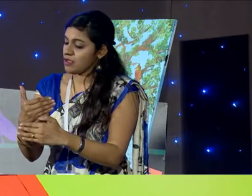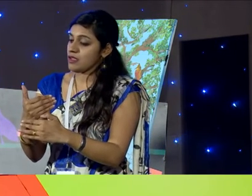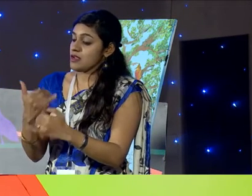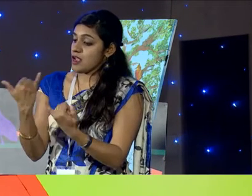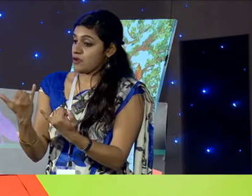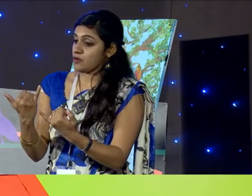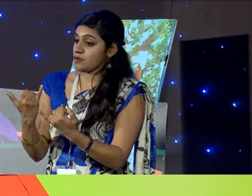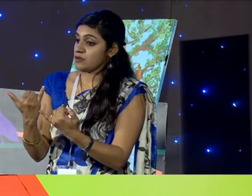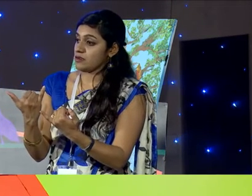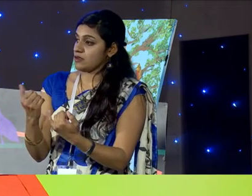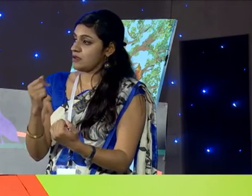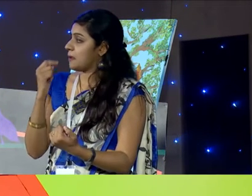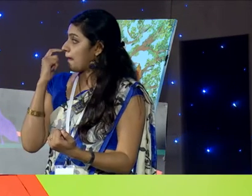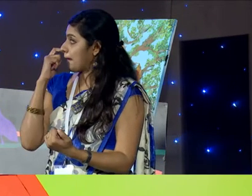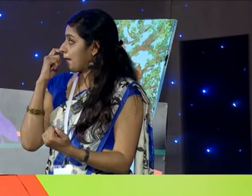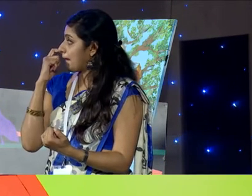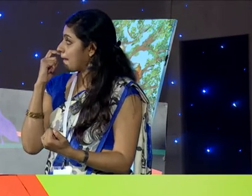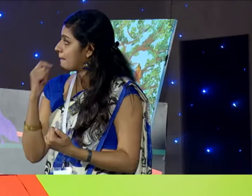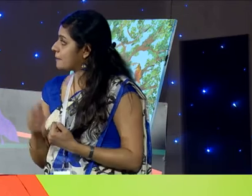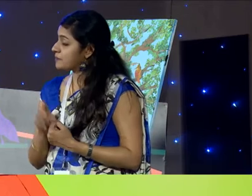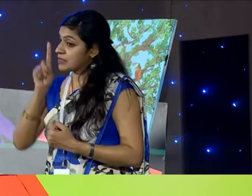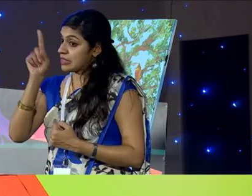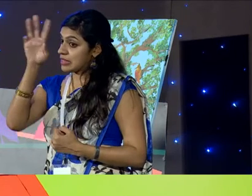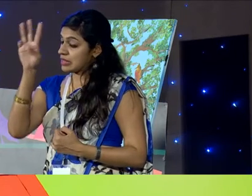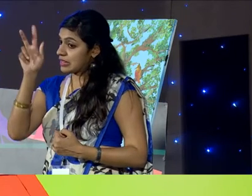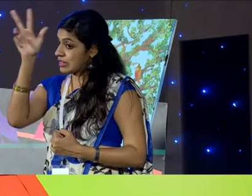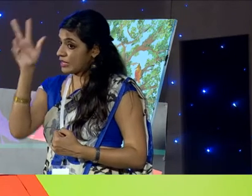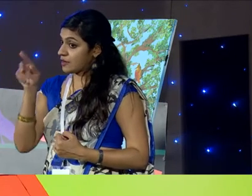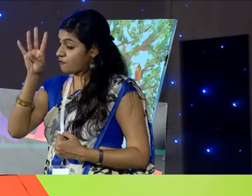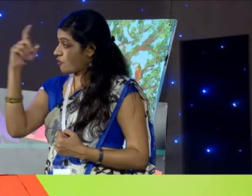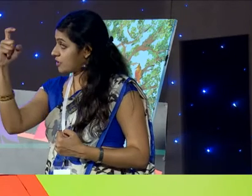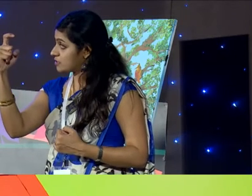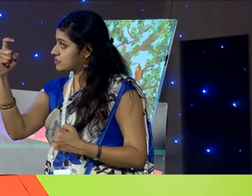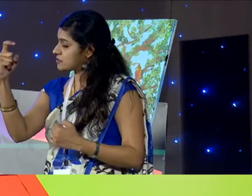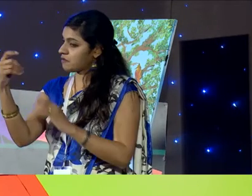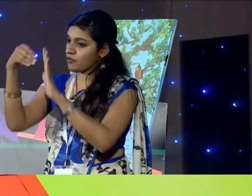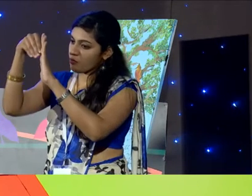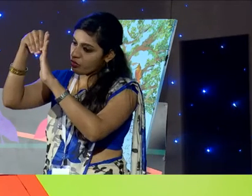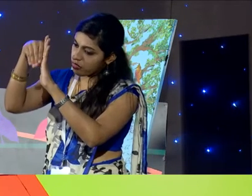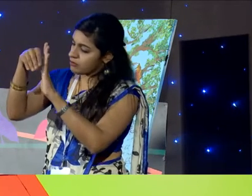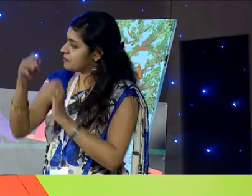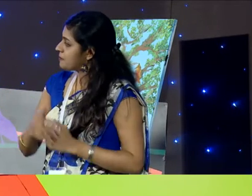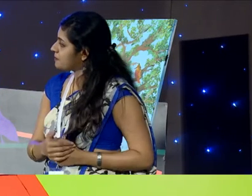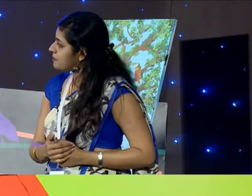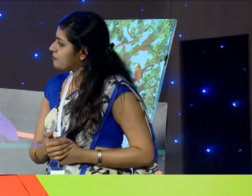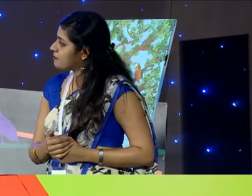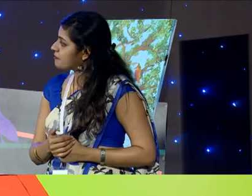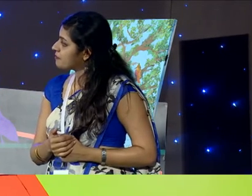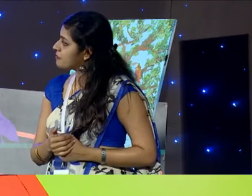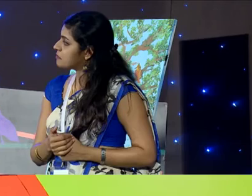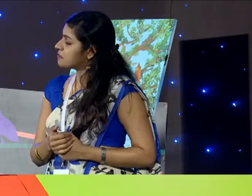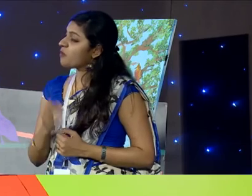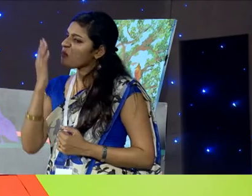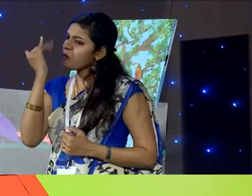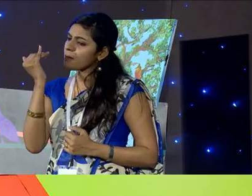independence, it was 4%. So what was this huge drop in GDP share that occurred in India? Why did it happen? It was simply because the